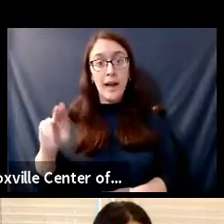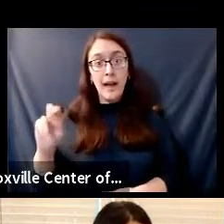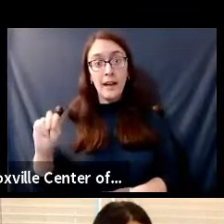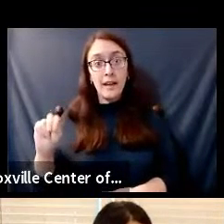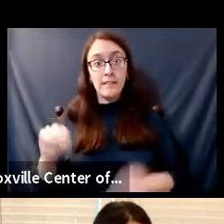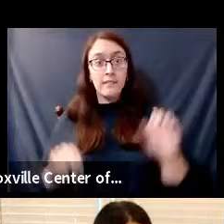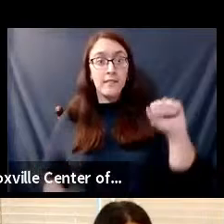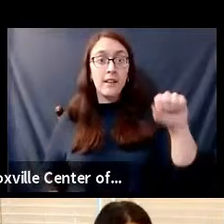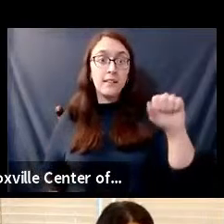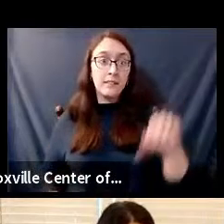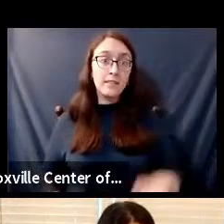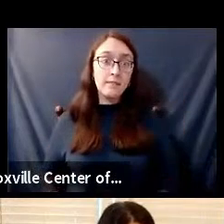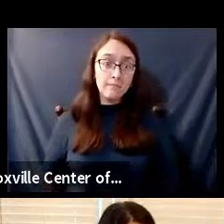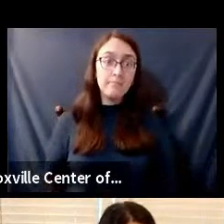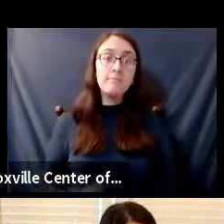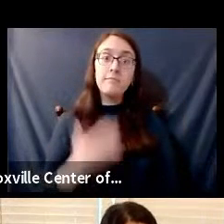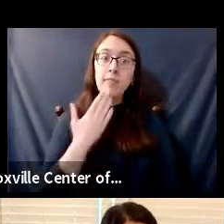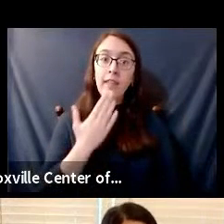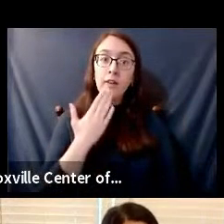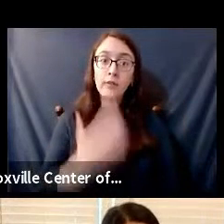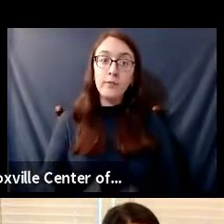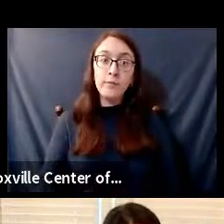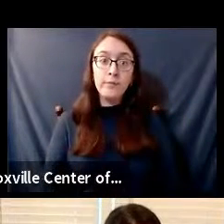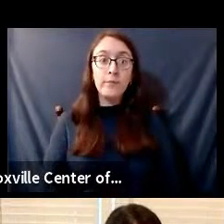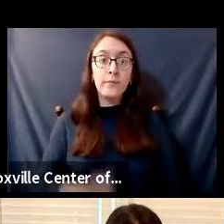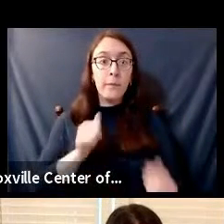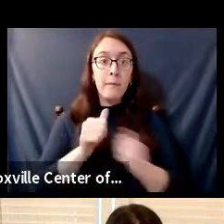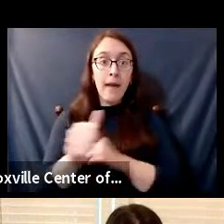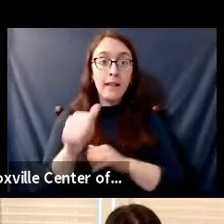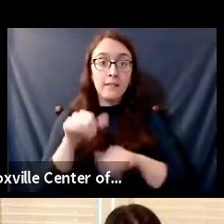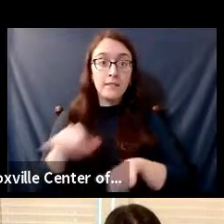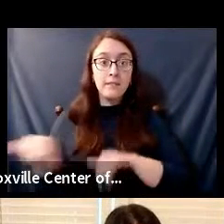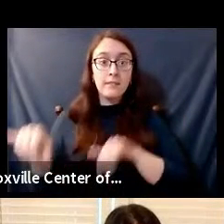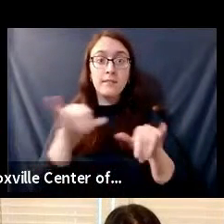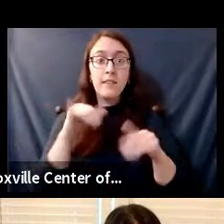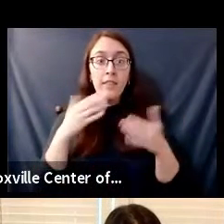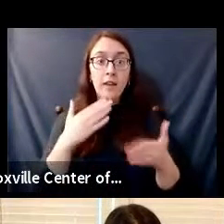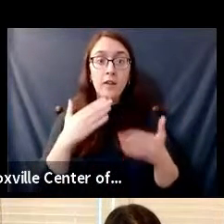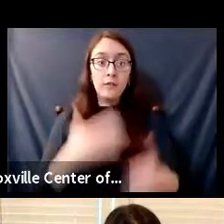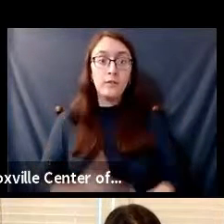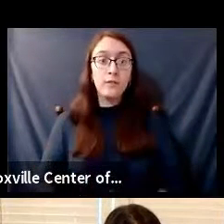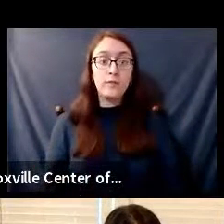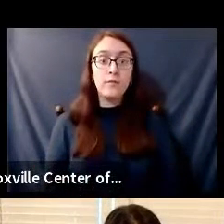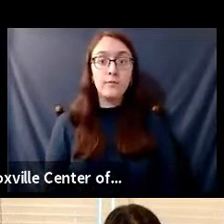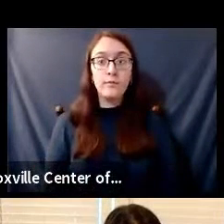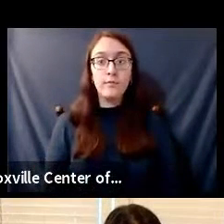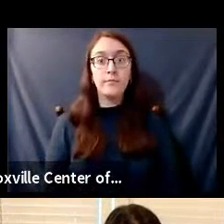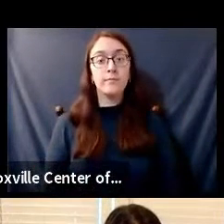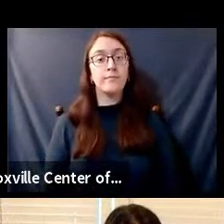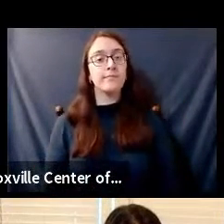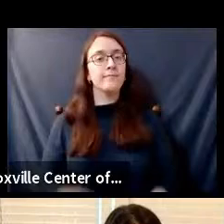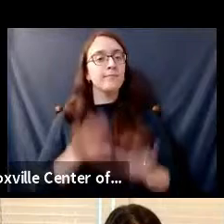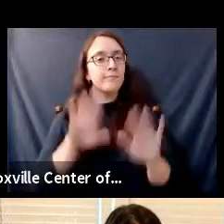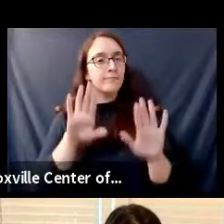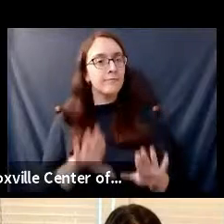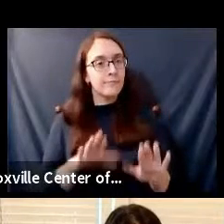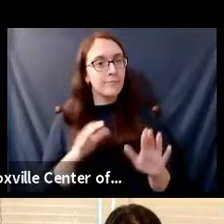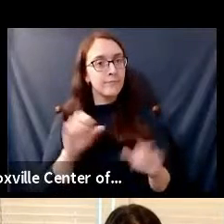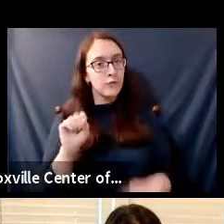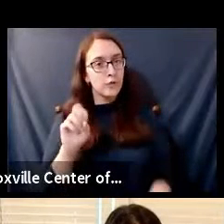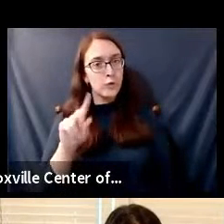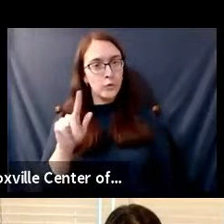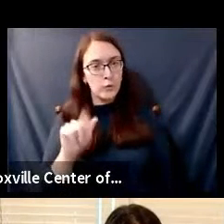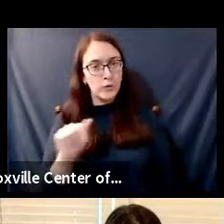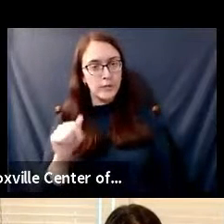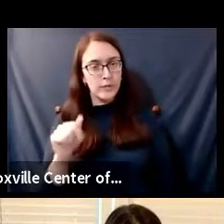Yes. Thank you. Passed unanimously. Thank you. Okay, great. So we will, before we get